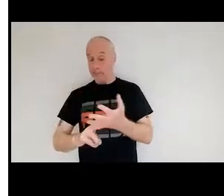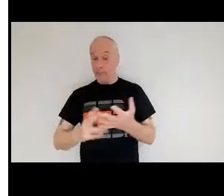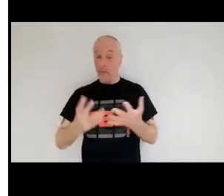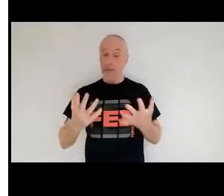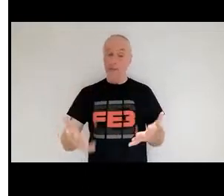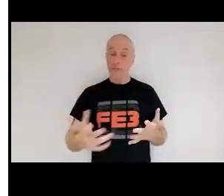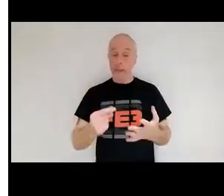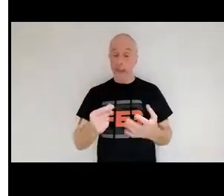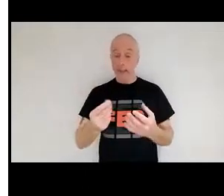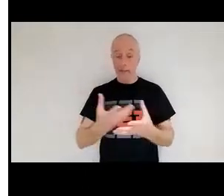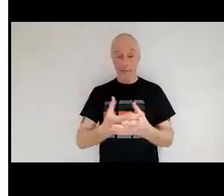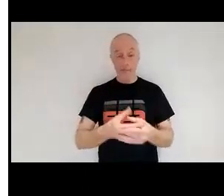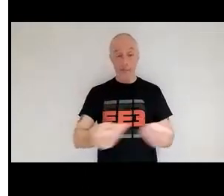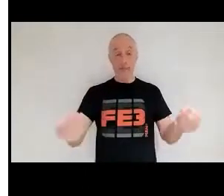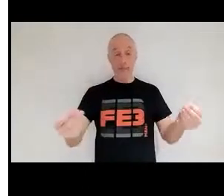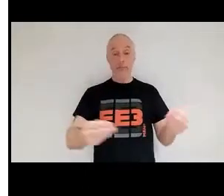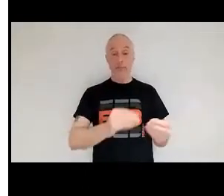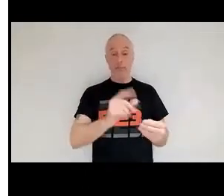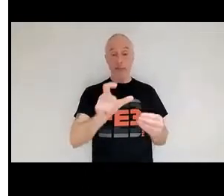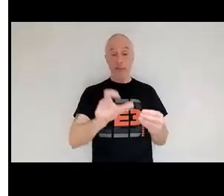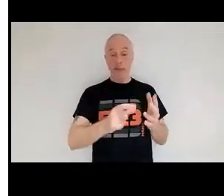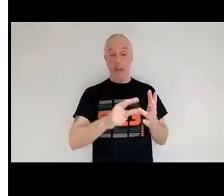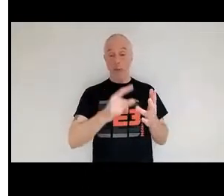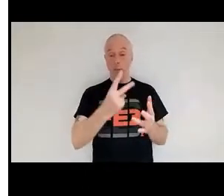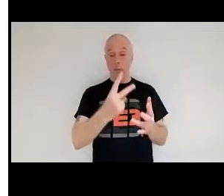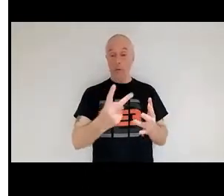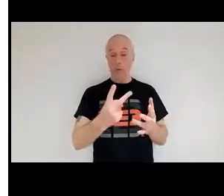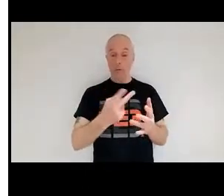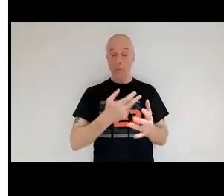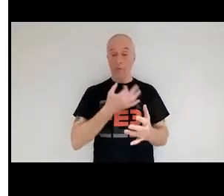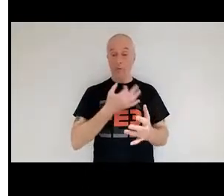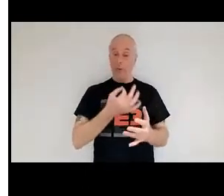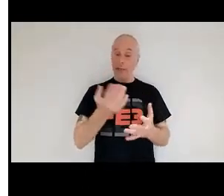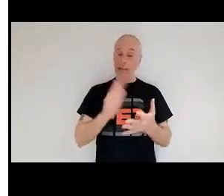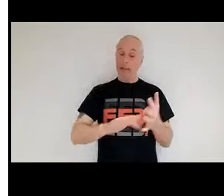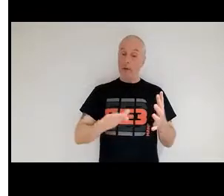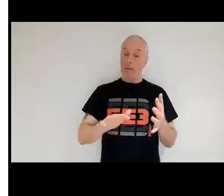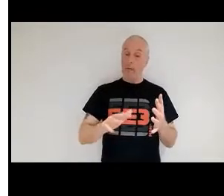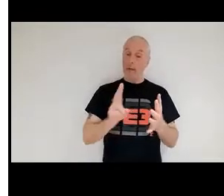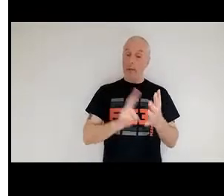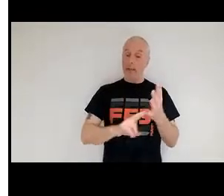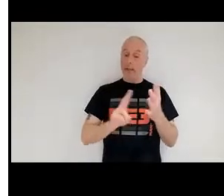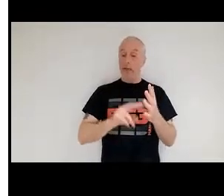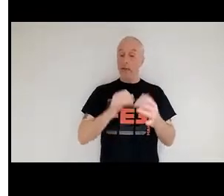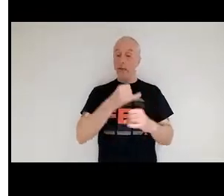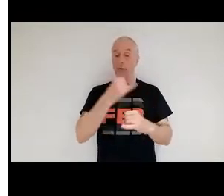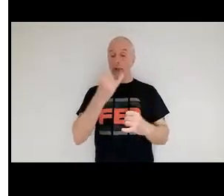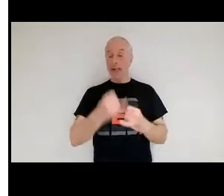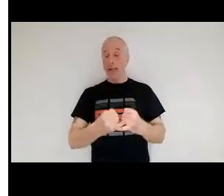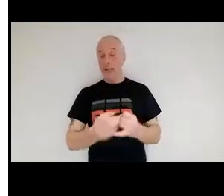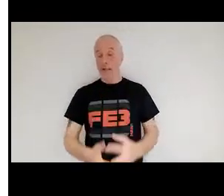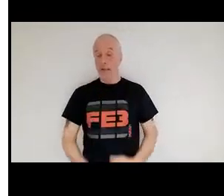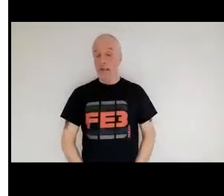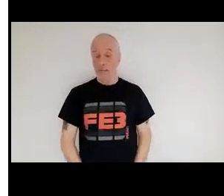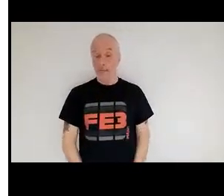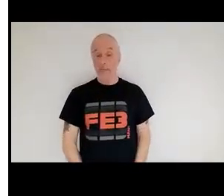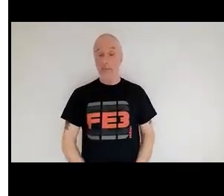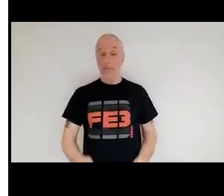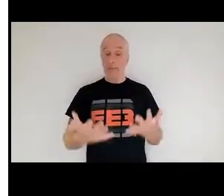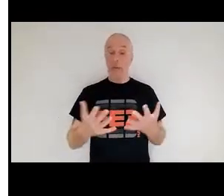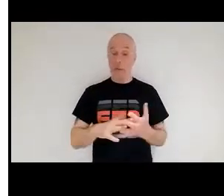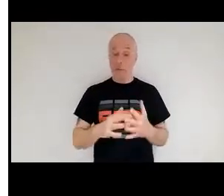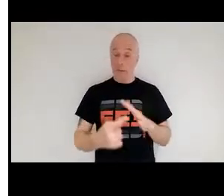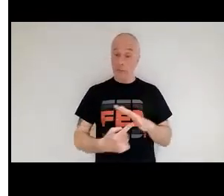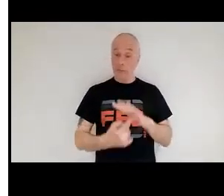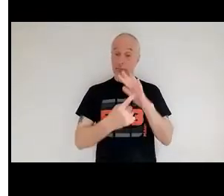monoxide risk that results from natural gas. So it is a pretty meaningful effect that we were sort of relatively pleased to discover.